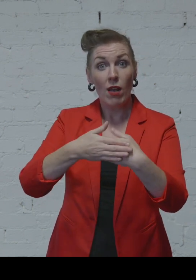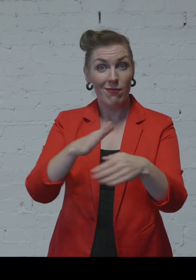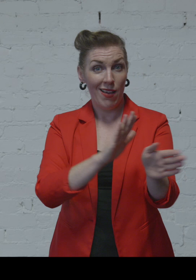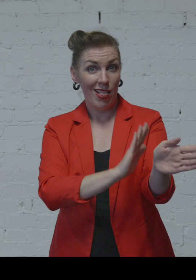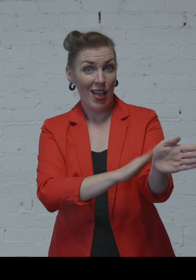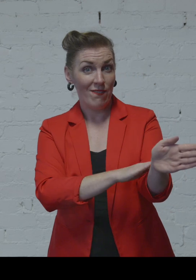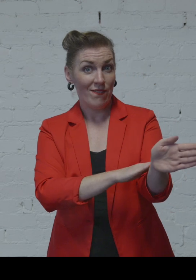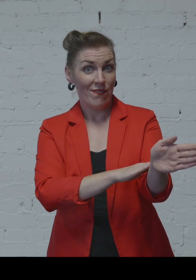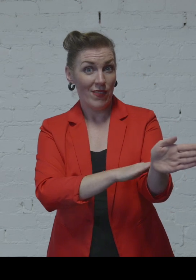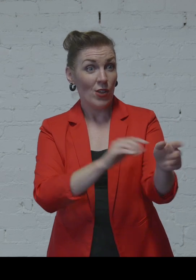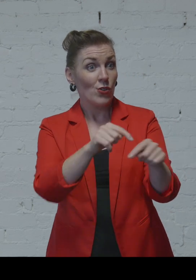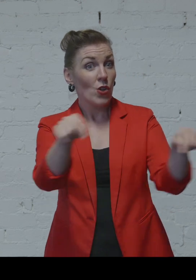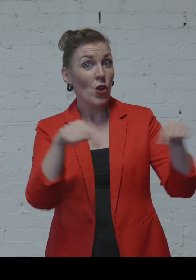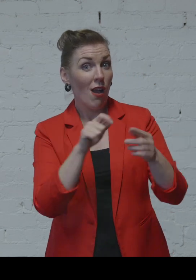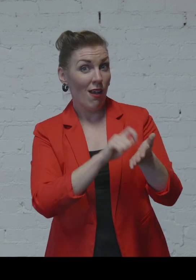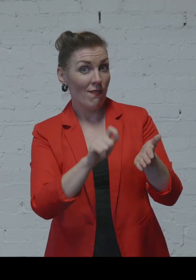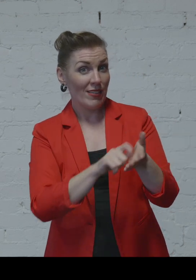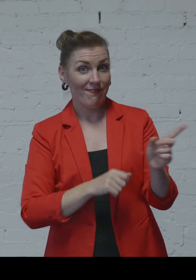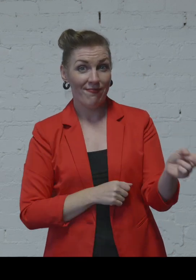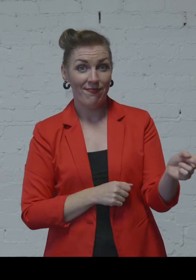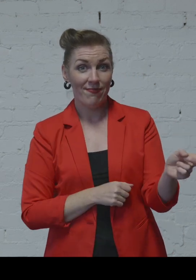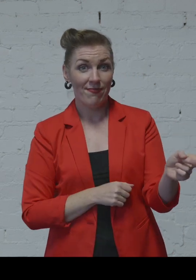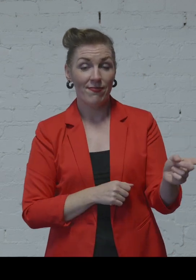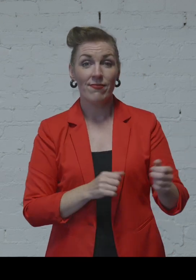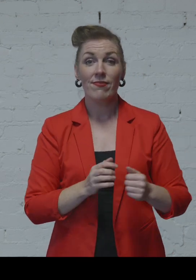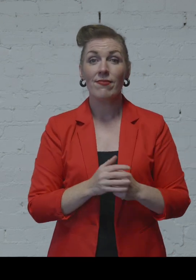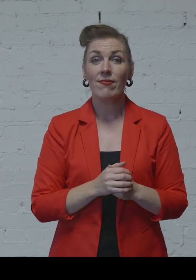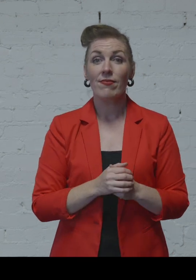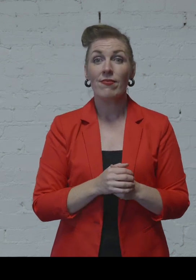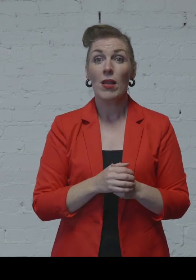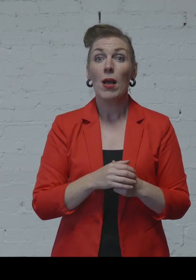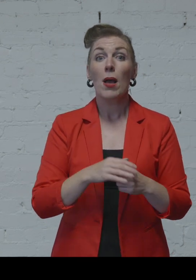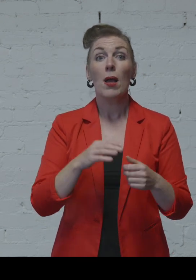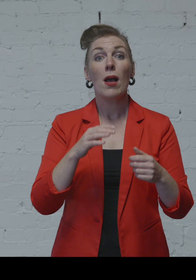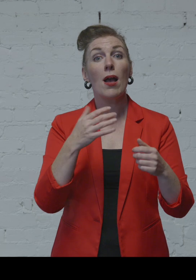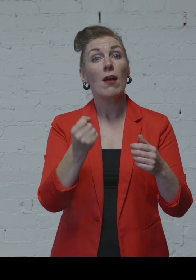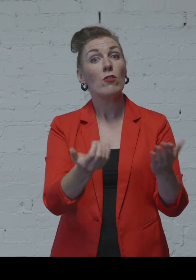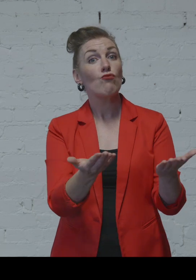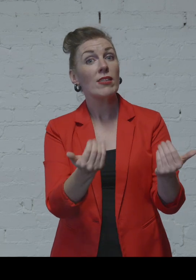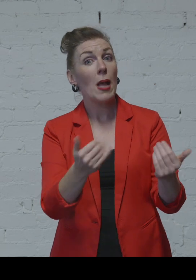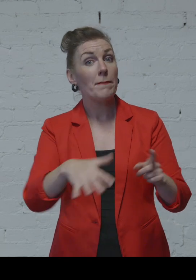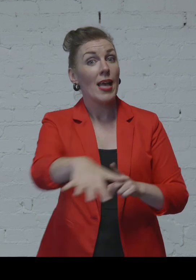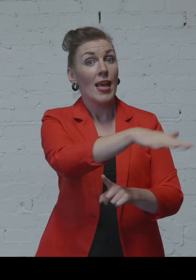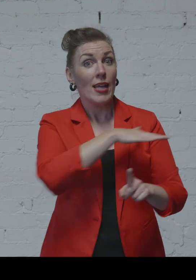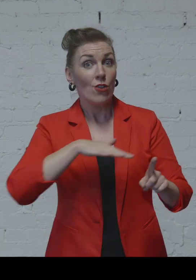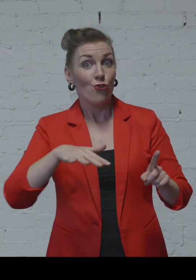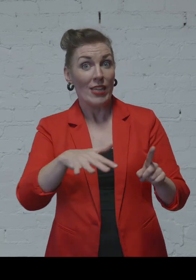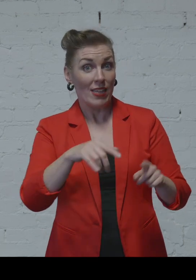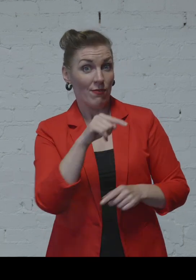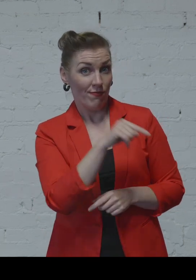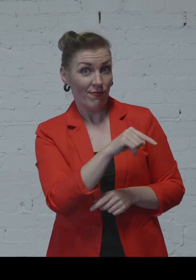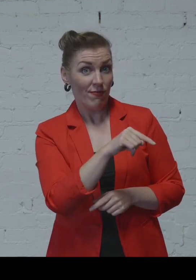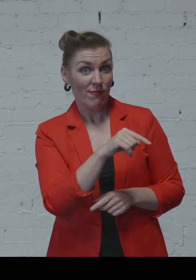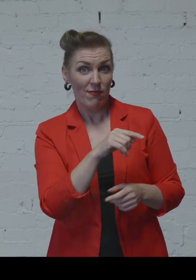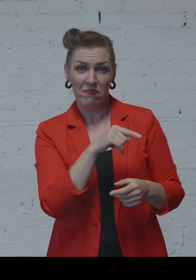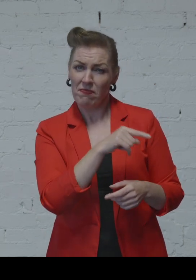Go through the door and on your left is the Echo Echo office. This acts as the main reception area, and the Echo Echo team are happy to